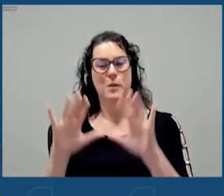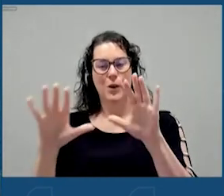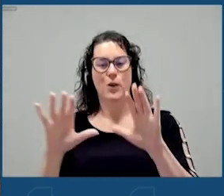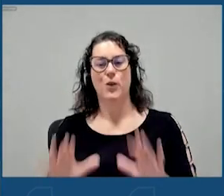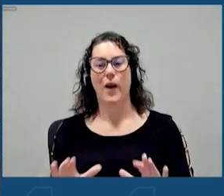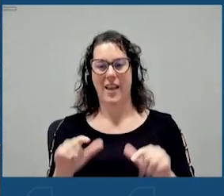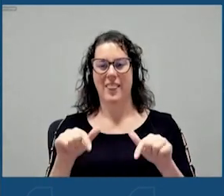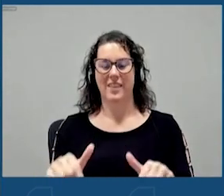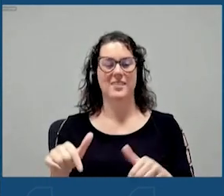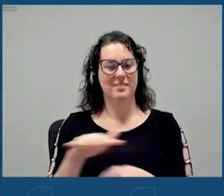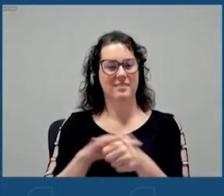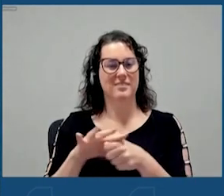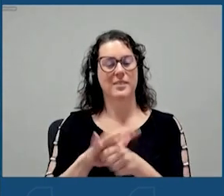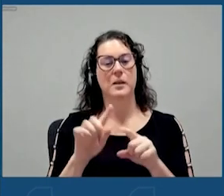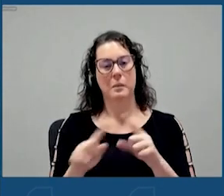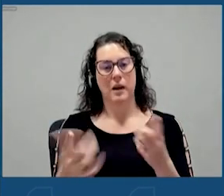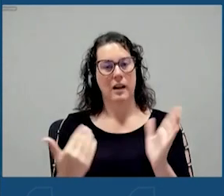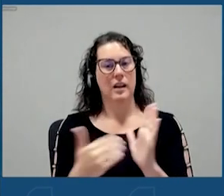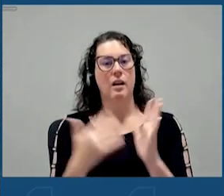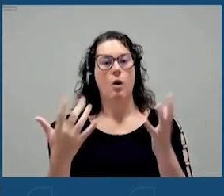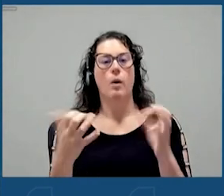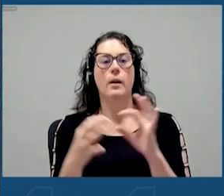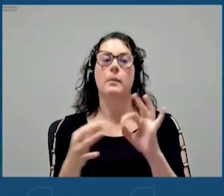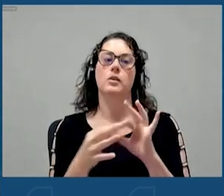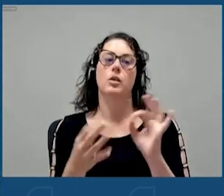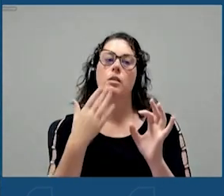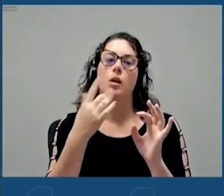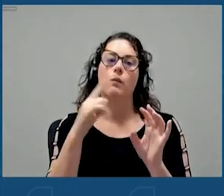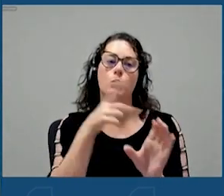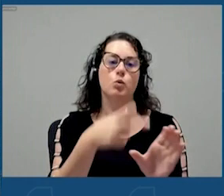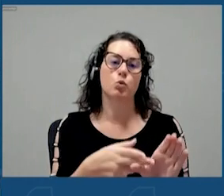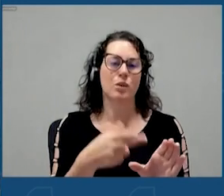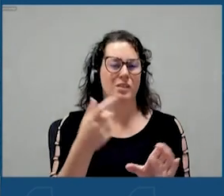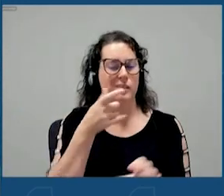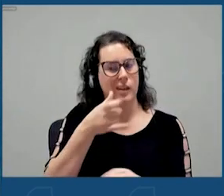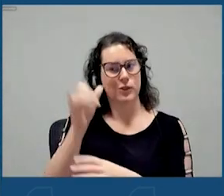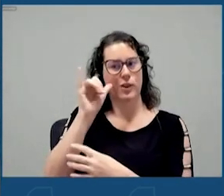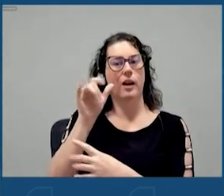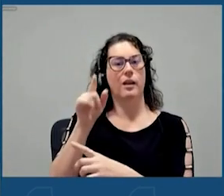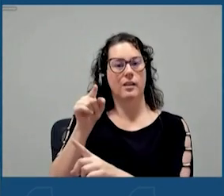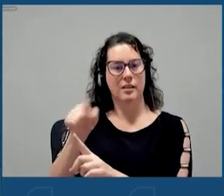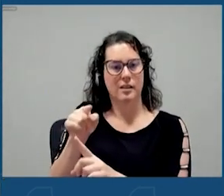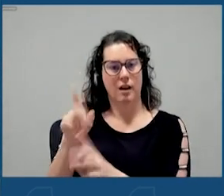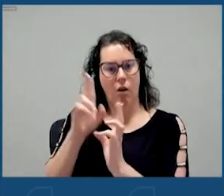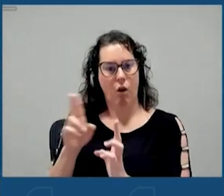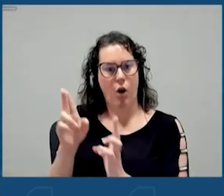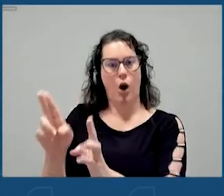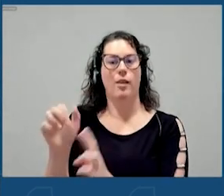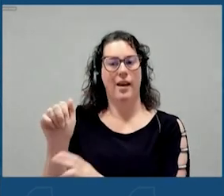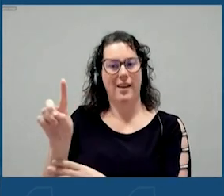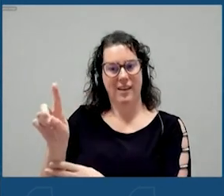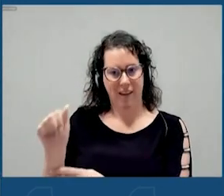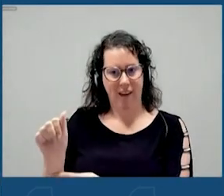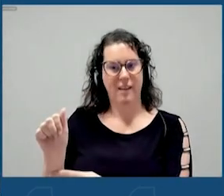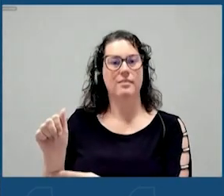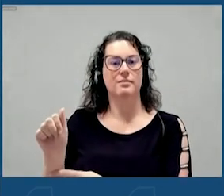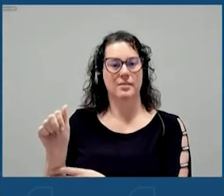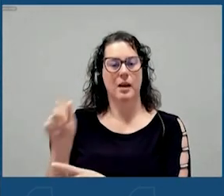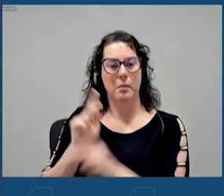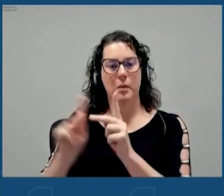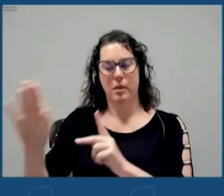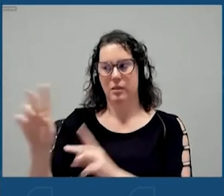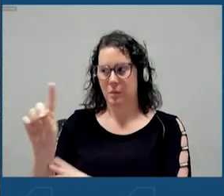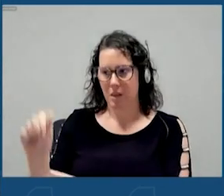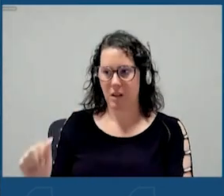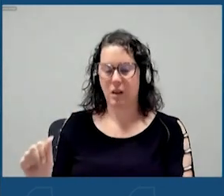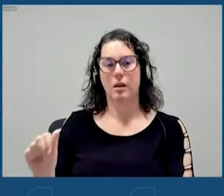venue. But I want to just say, and again, thank you for joining us yesterday at our honoring people with disabilities and giving them